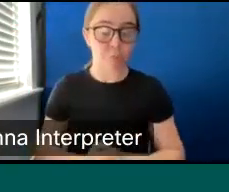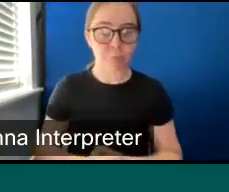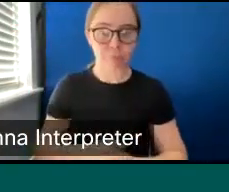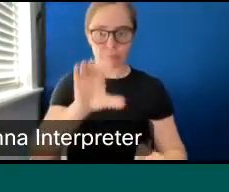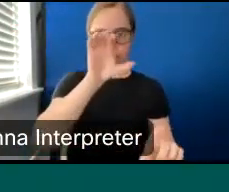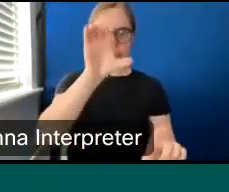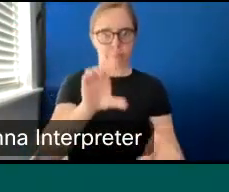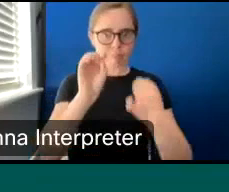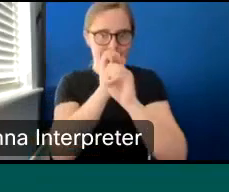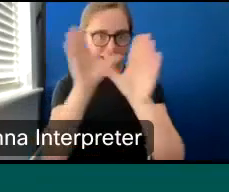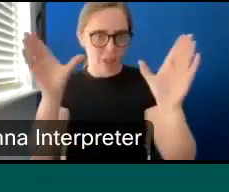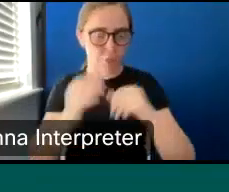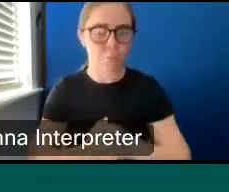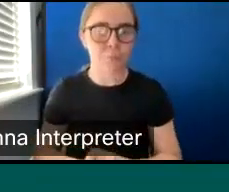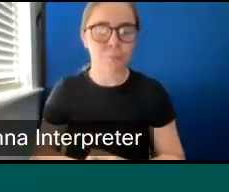presentation. The initial